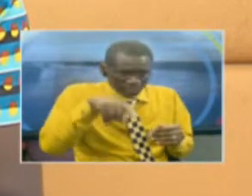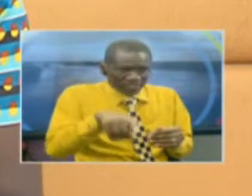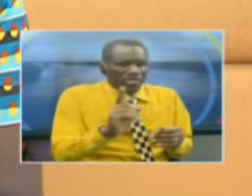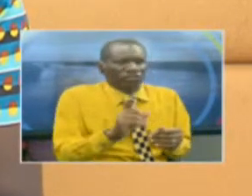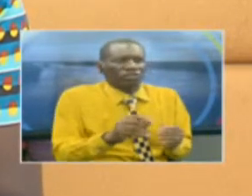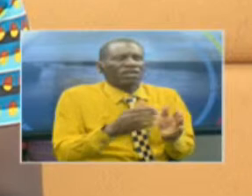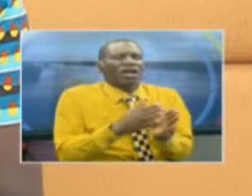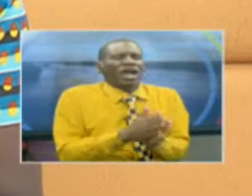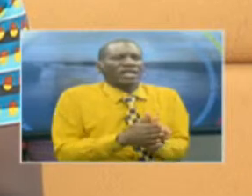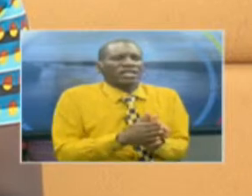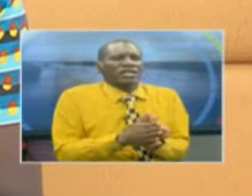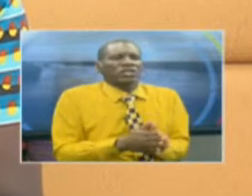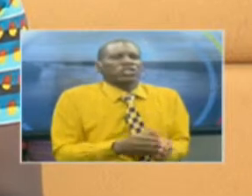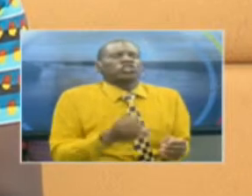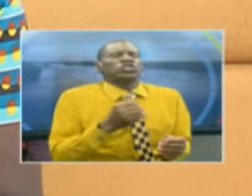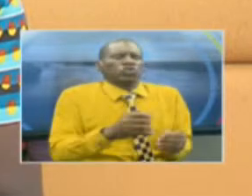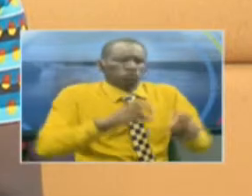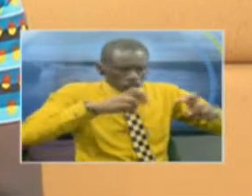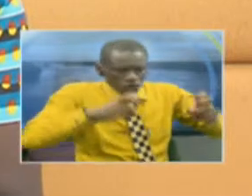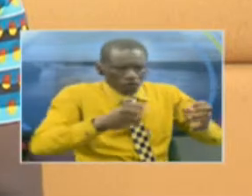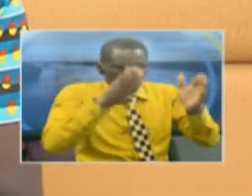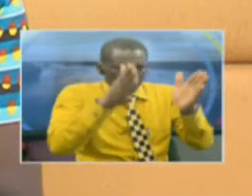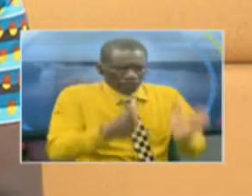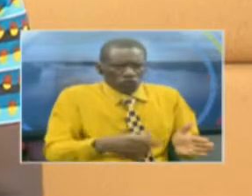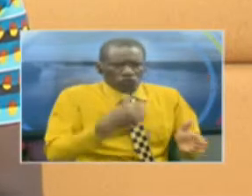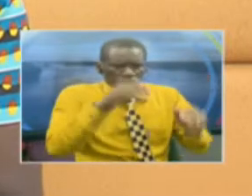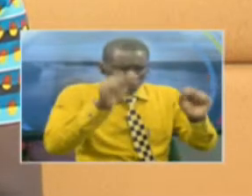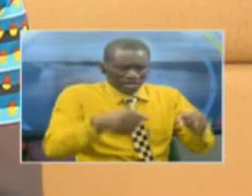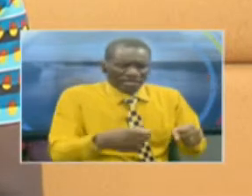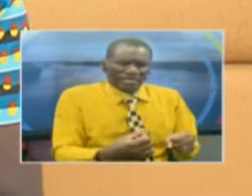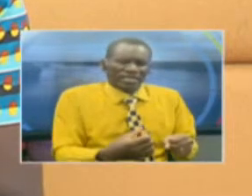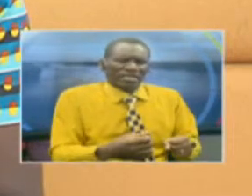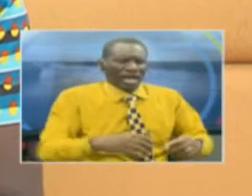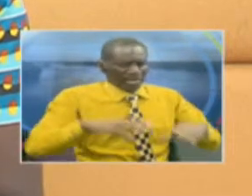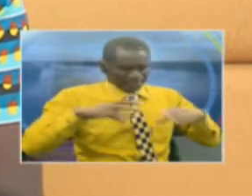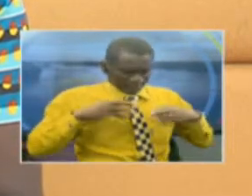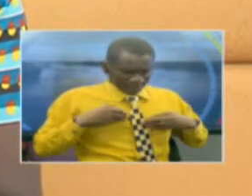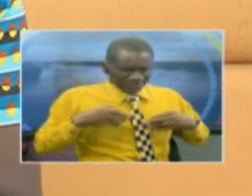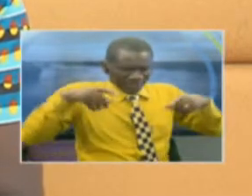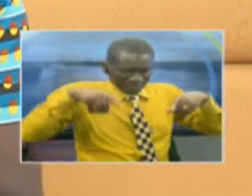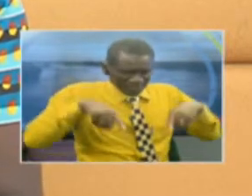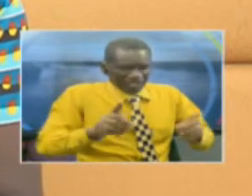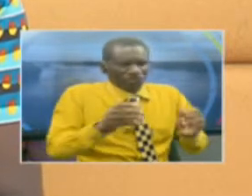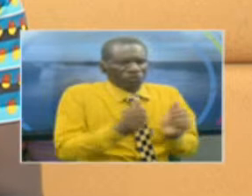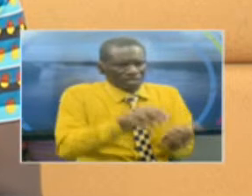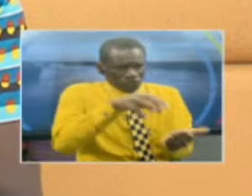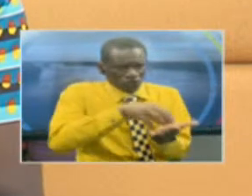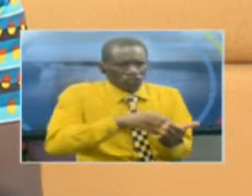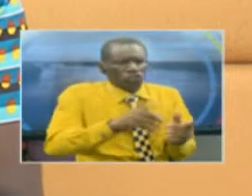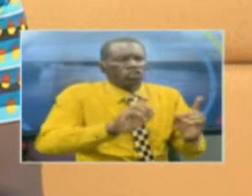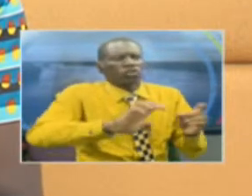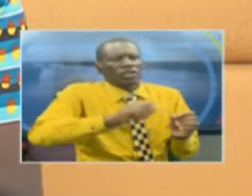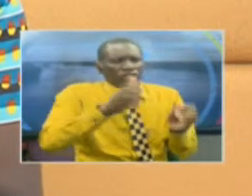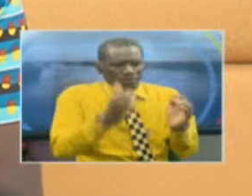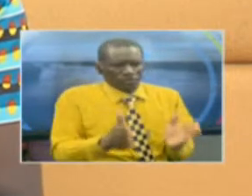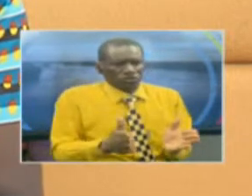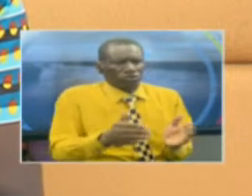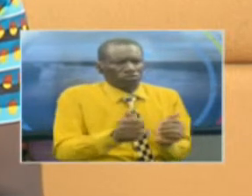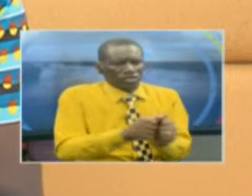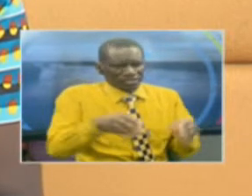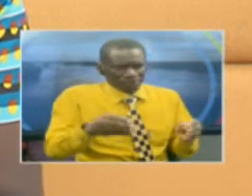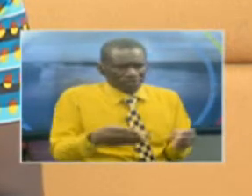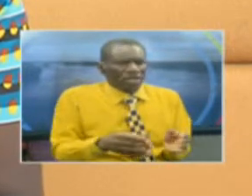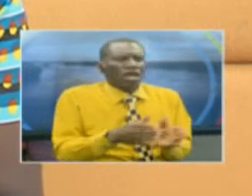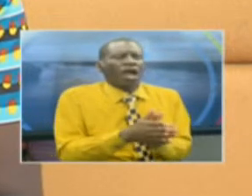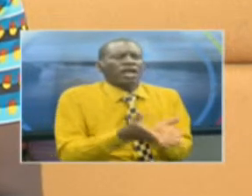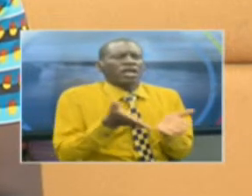and she wants someone, she was looking out for someone who can see who she is and not the other part of disability.